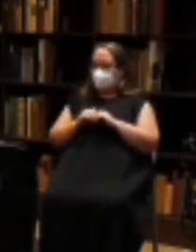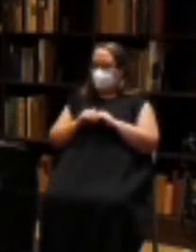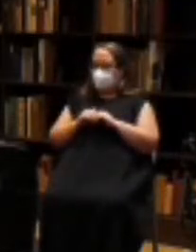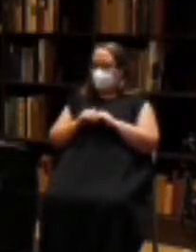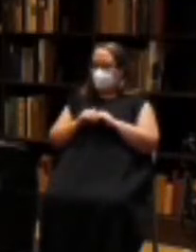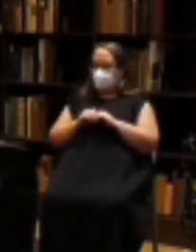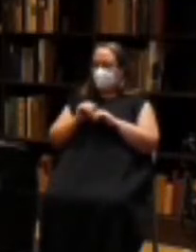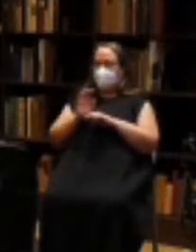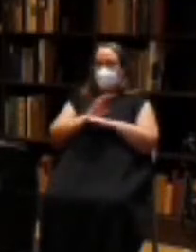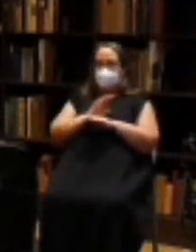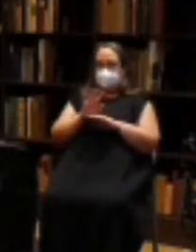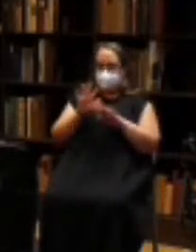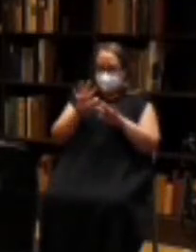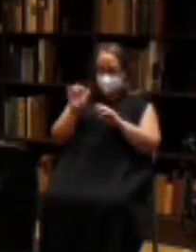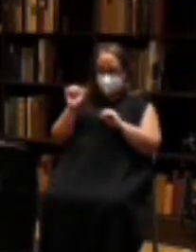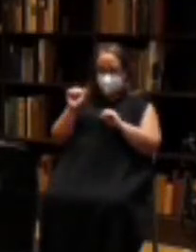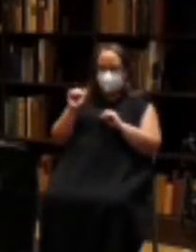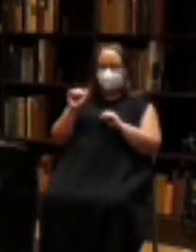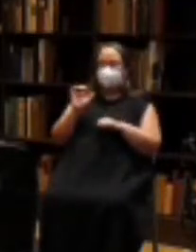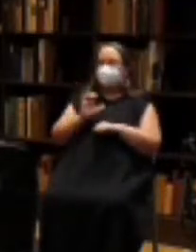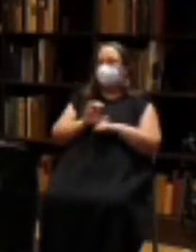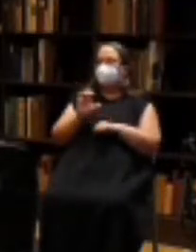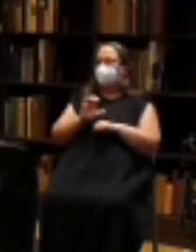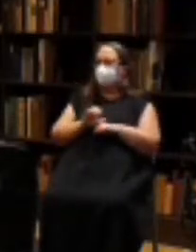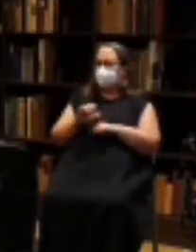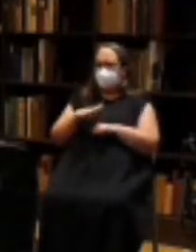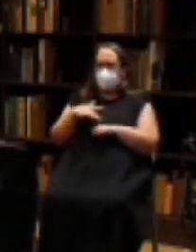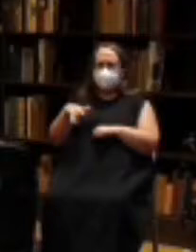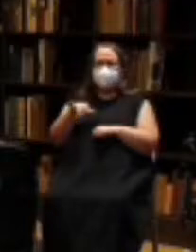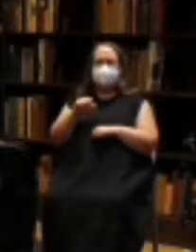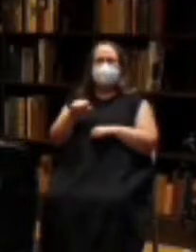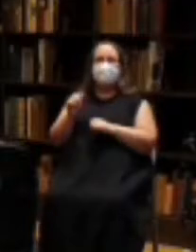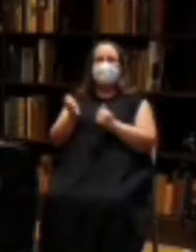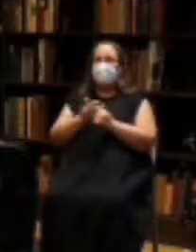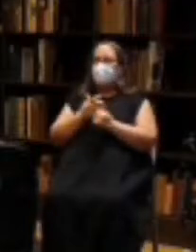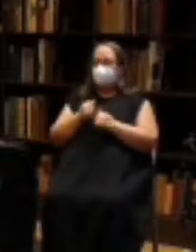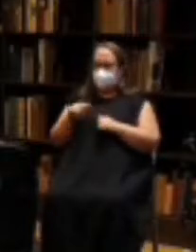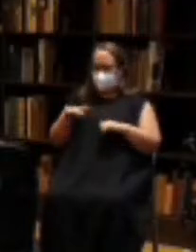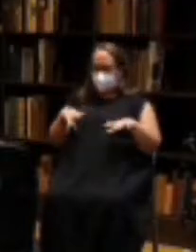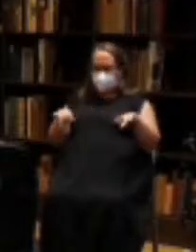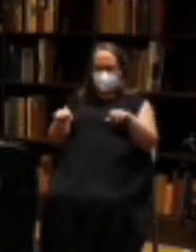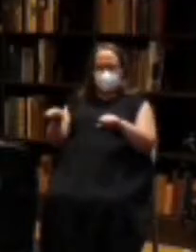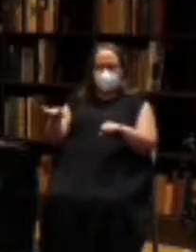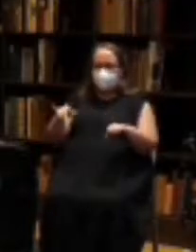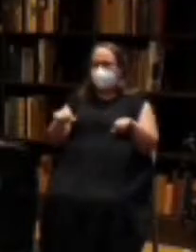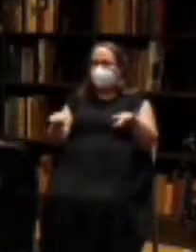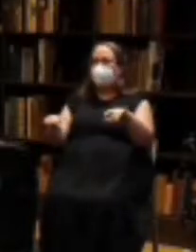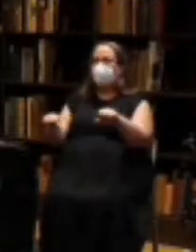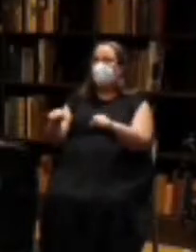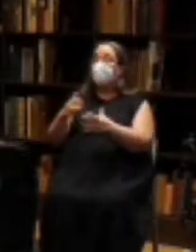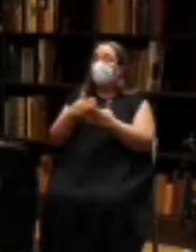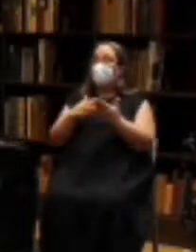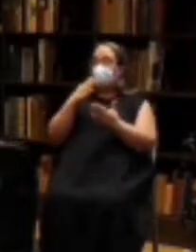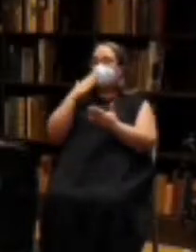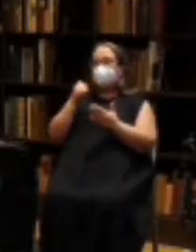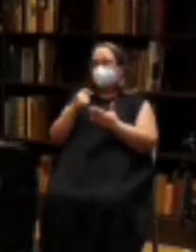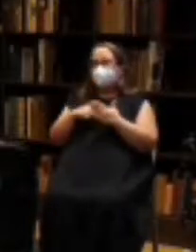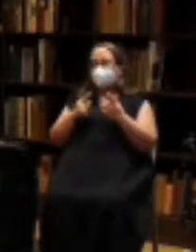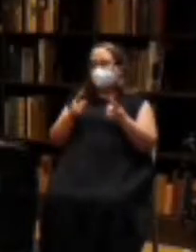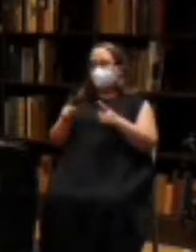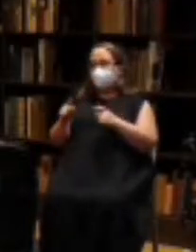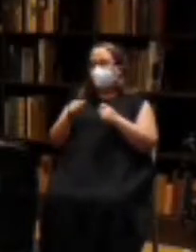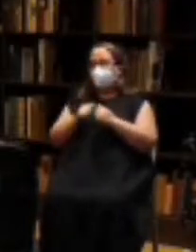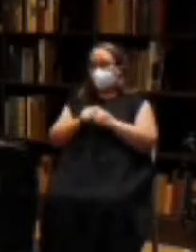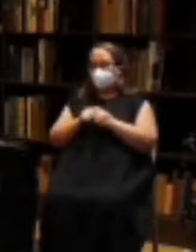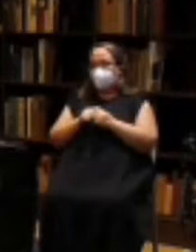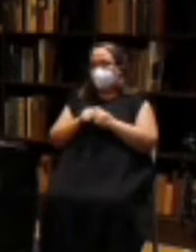are, businesses have left, right? Churches are empty. Everything's been sort of hollowed out. In part because of what's going